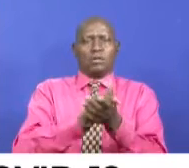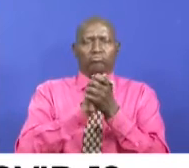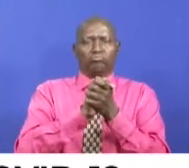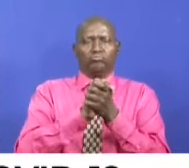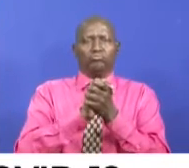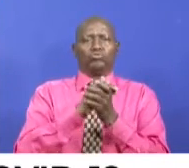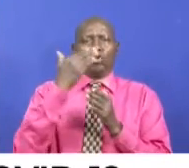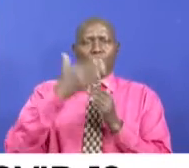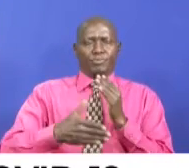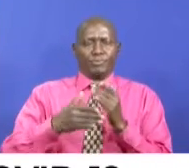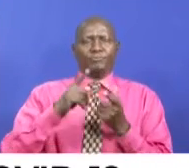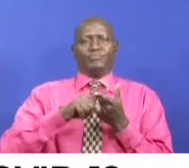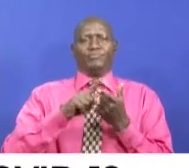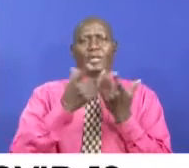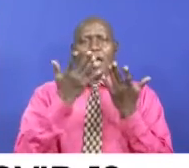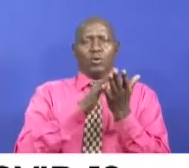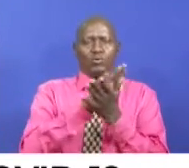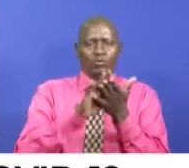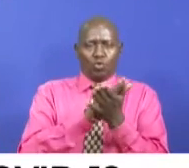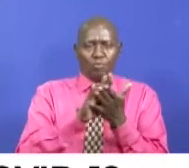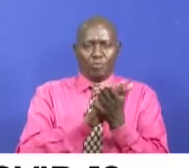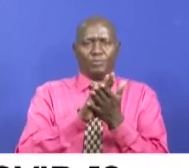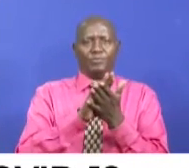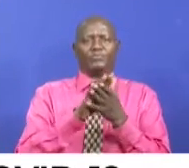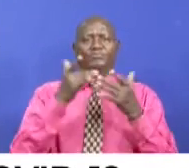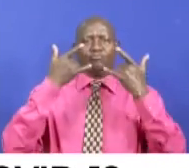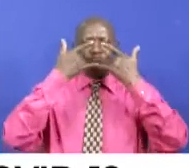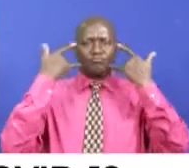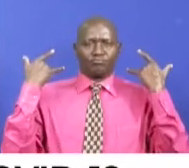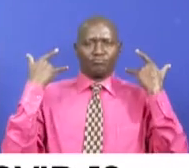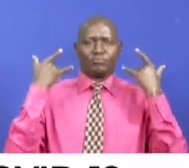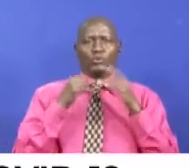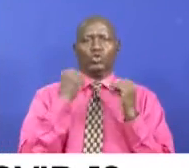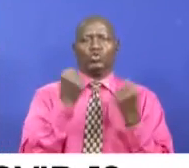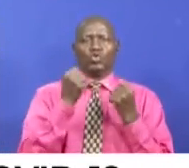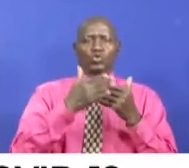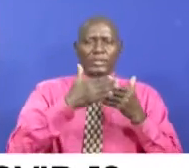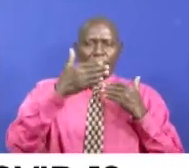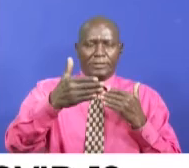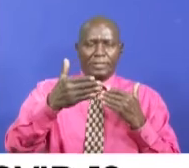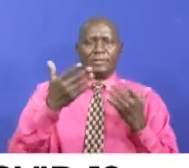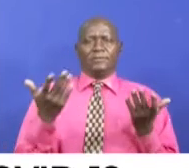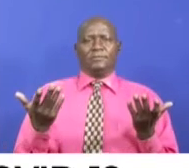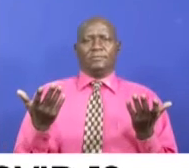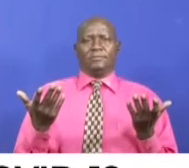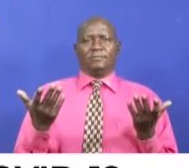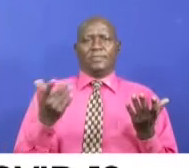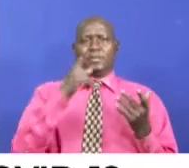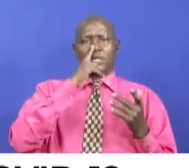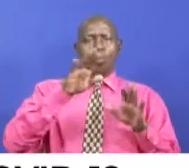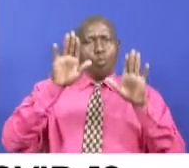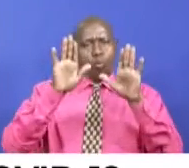soap, sanitizing, wearing masks, social distancing, and staying at